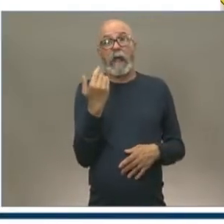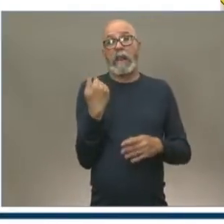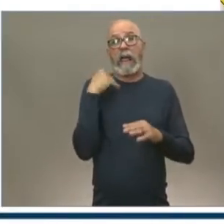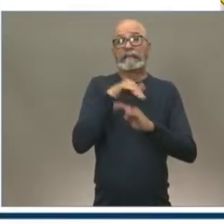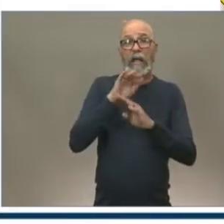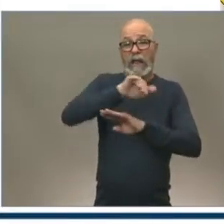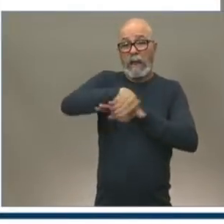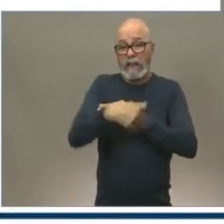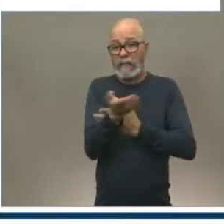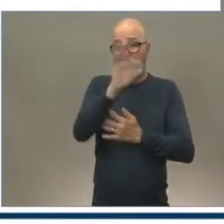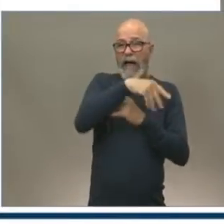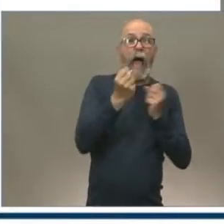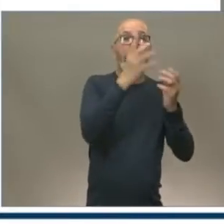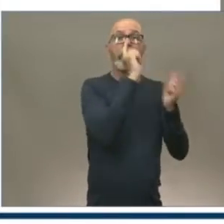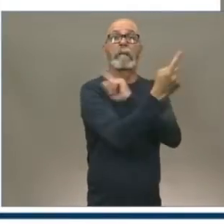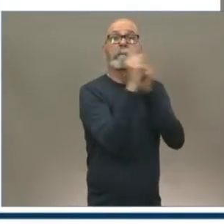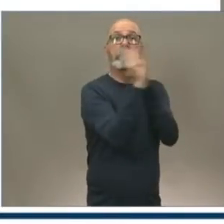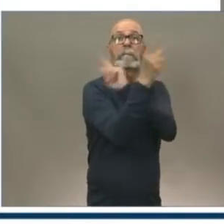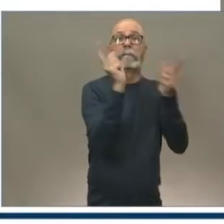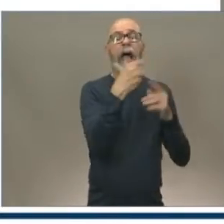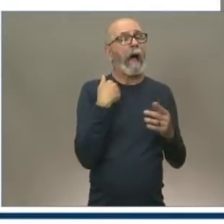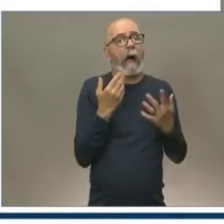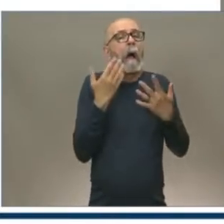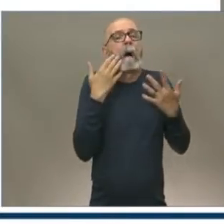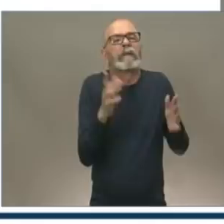working at all the details, so we're ready to go for